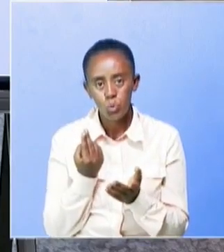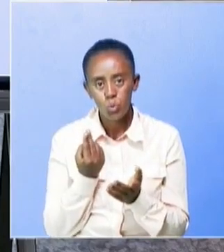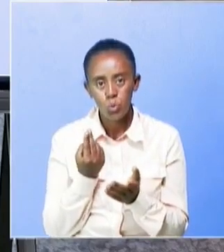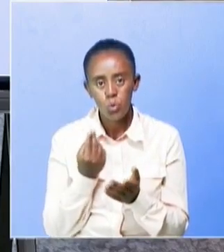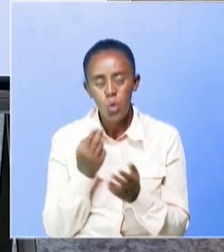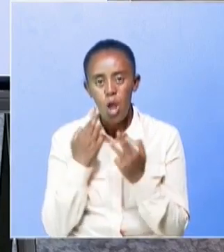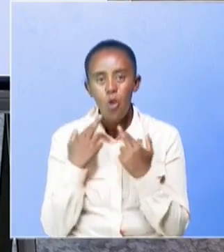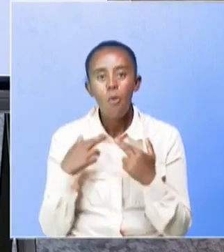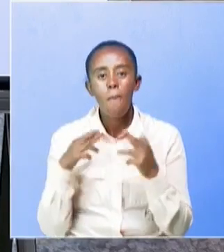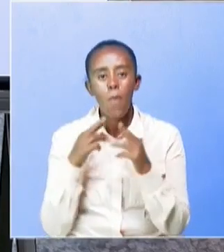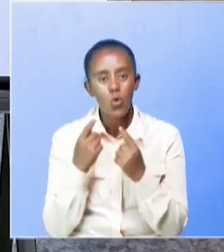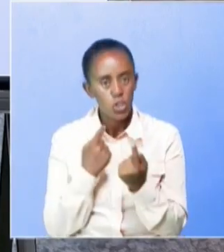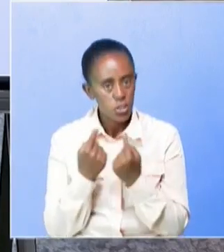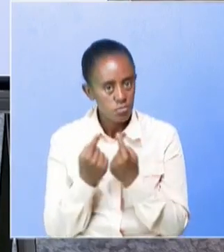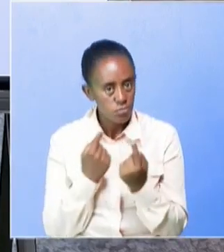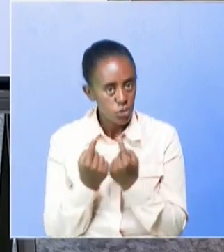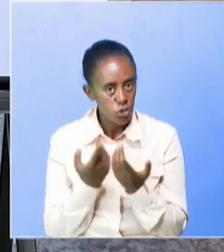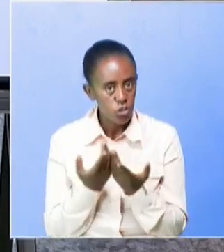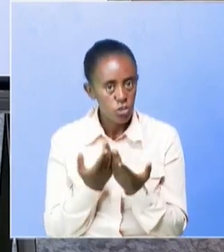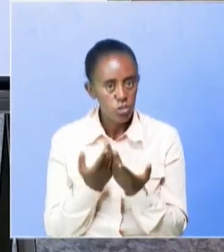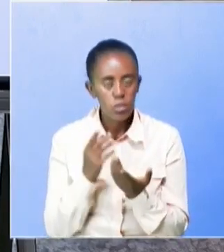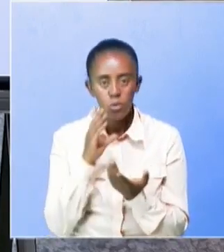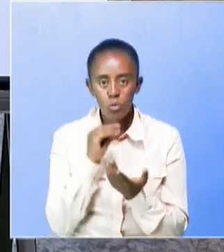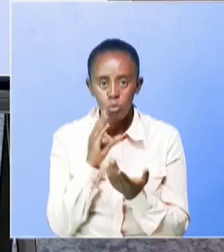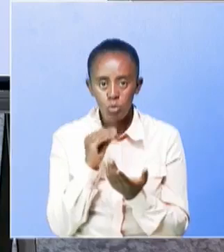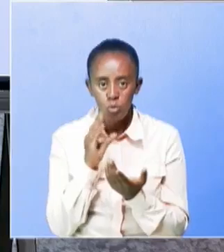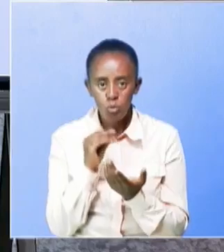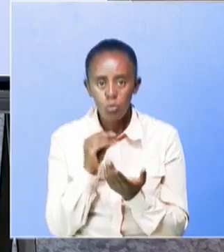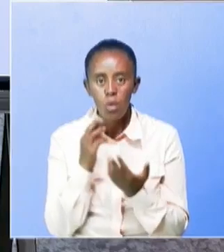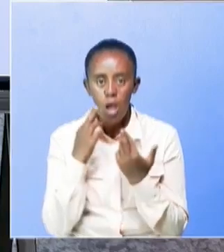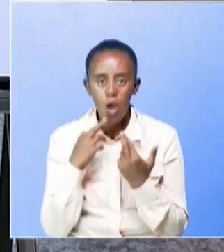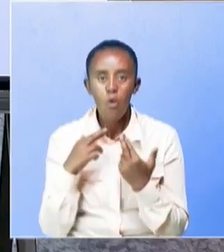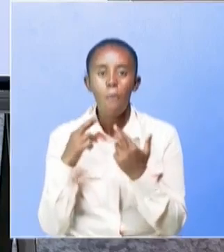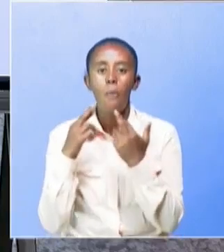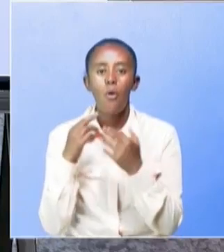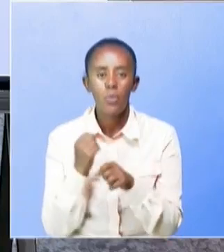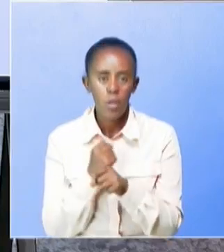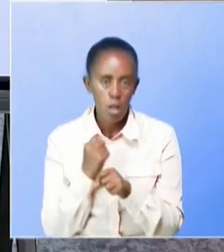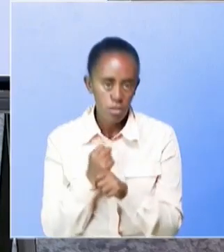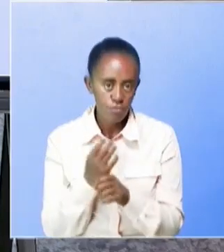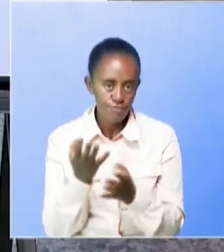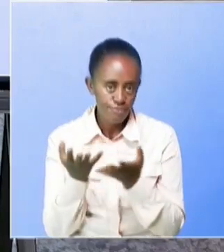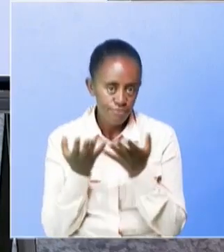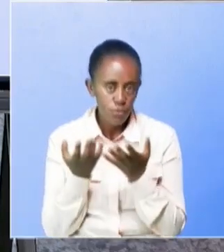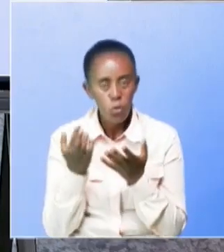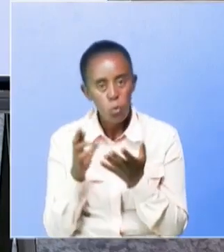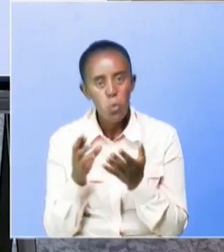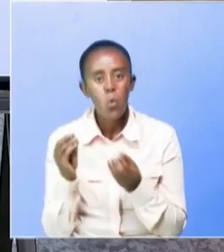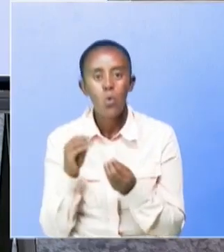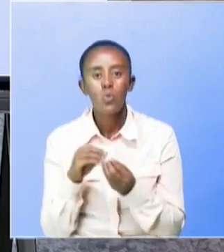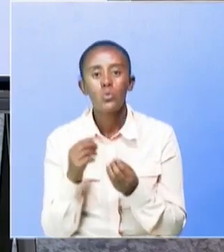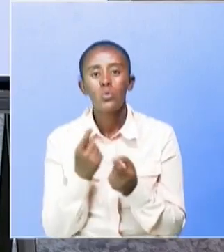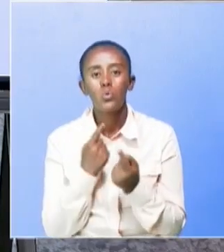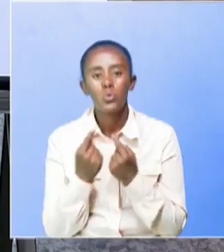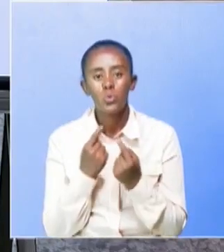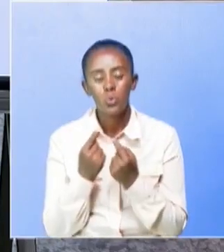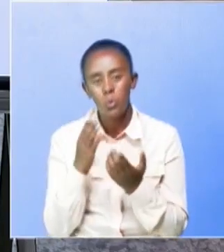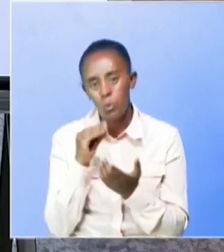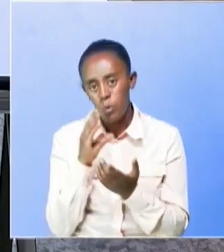reported speech when we are talking about a reported action. We also use it to talk